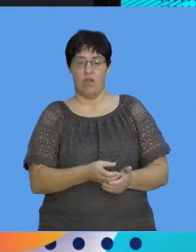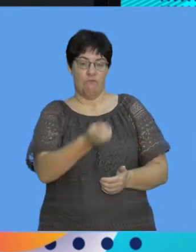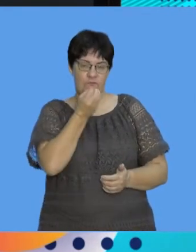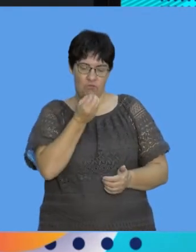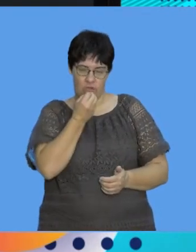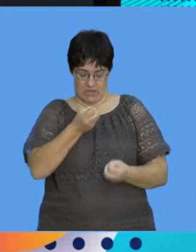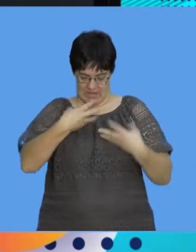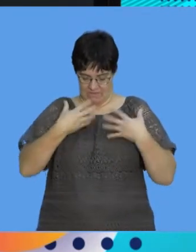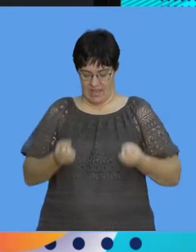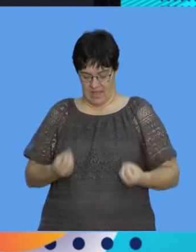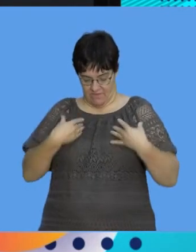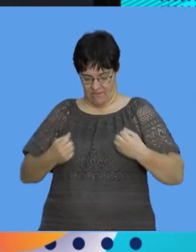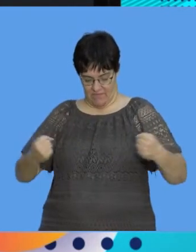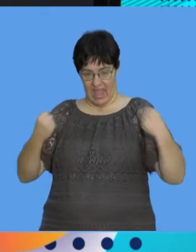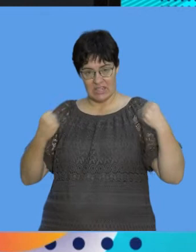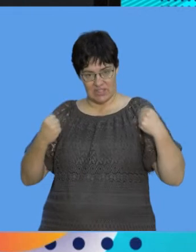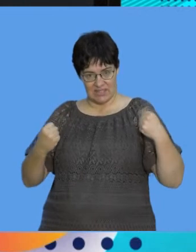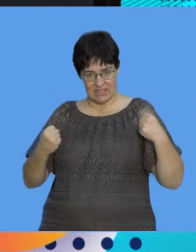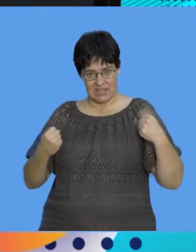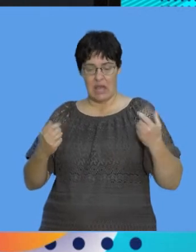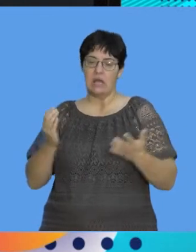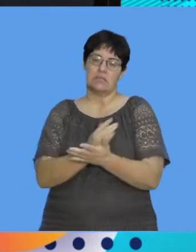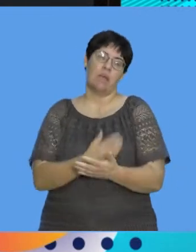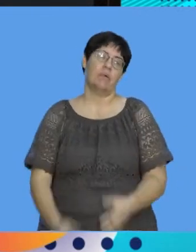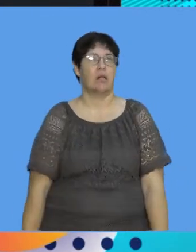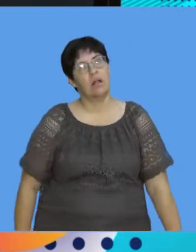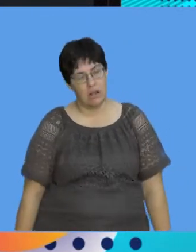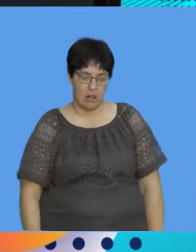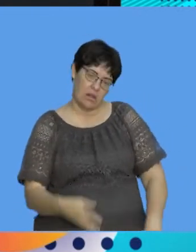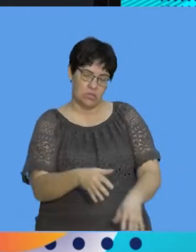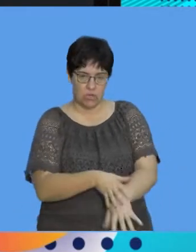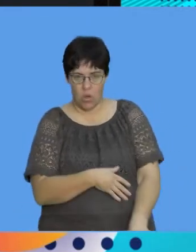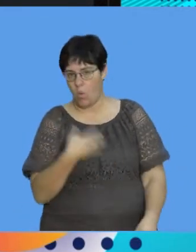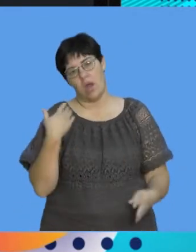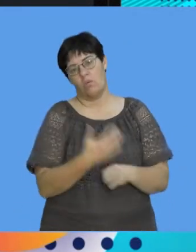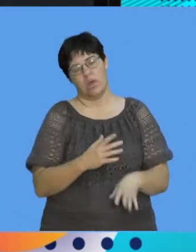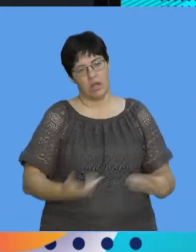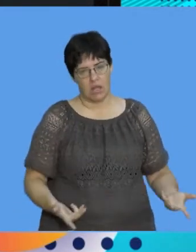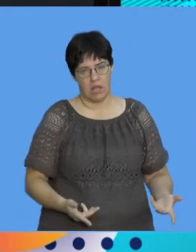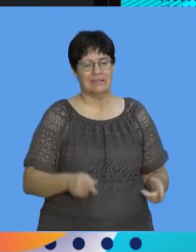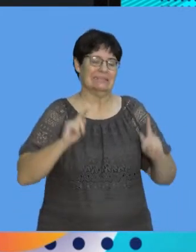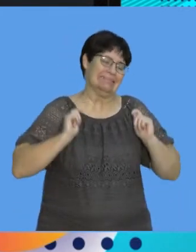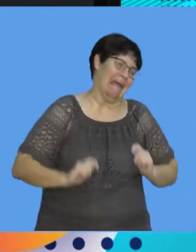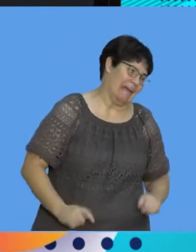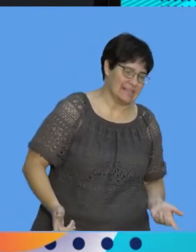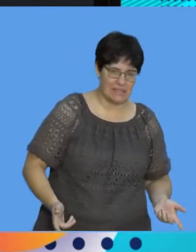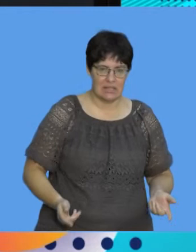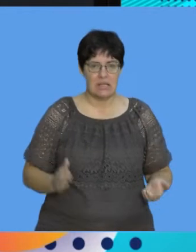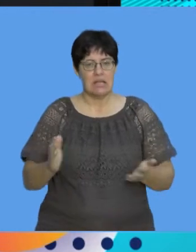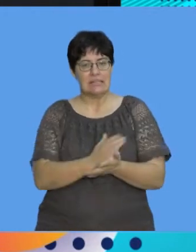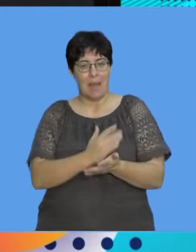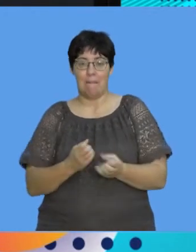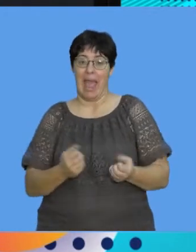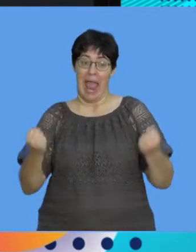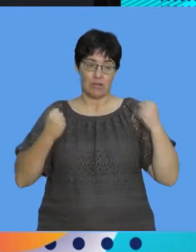food that you give, gives you energy, and some of us are a little bit slow because we don't work, we might be tired, and some of us have